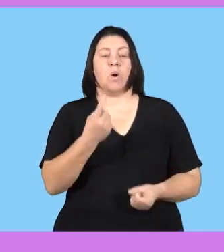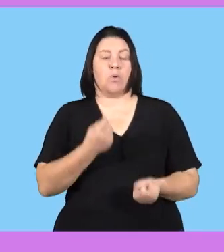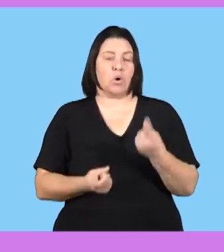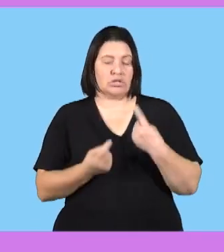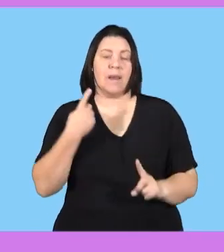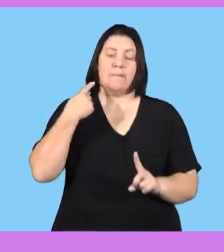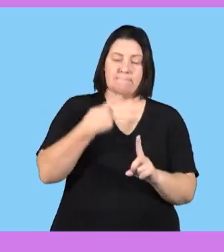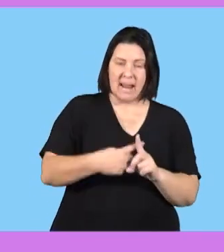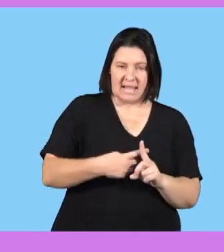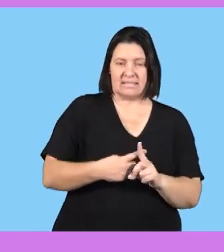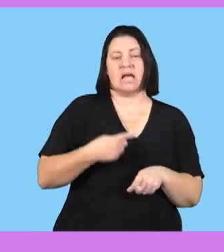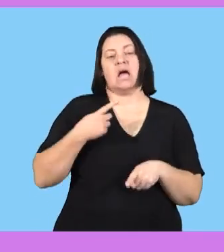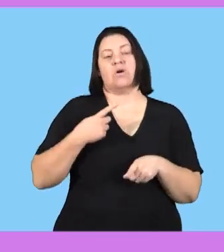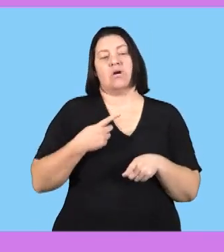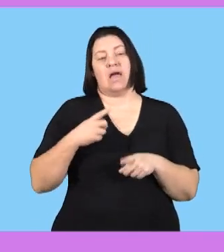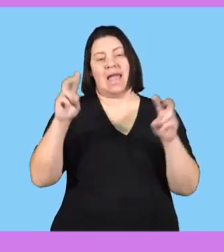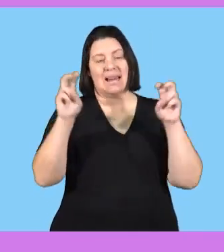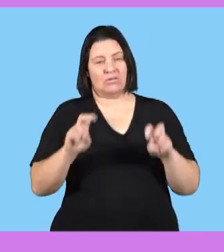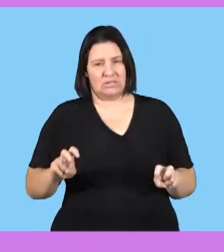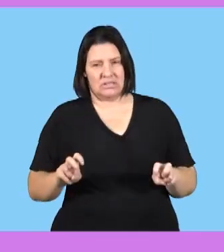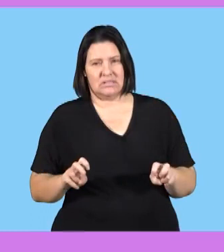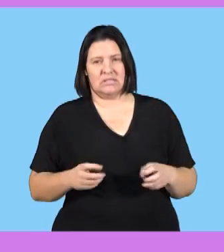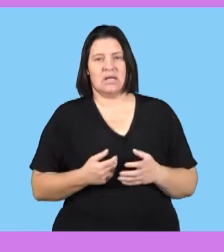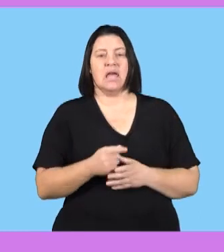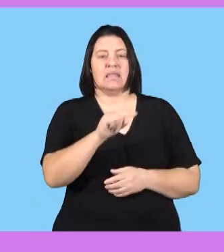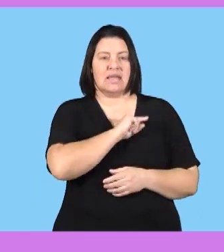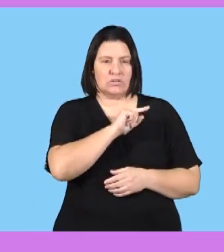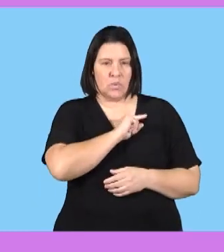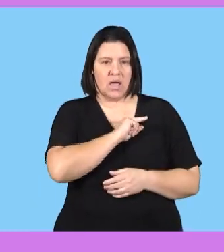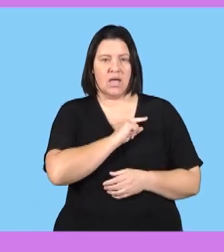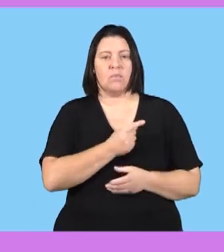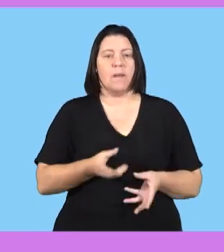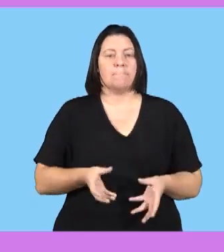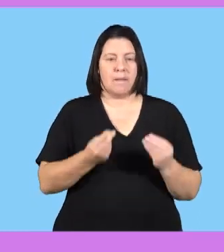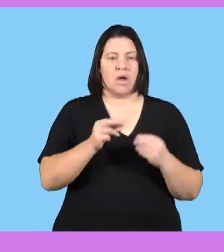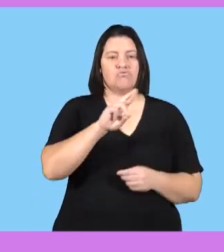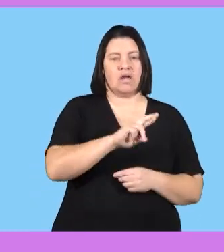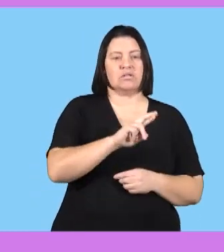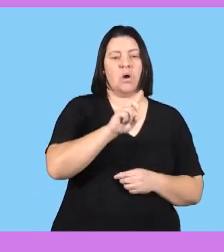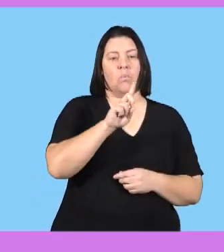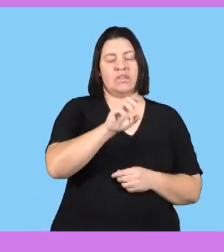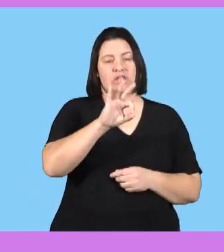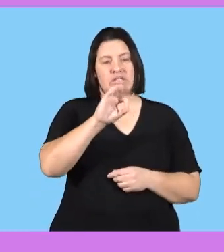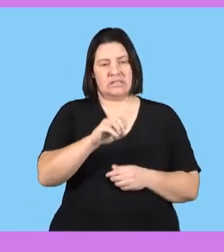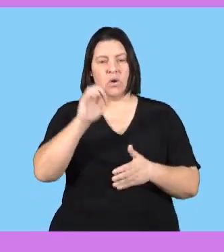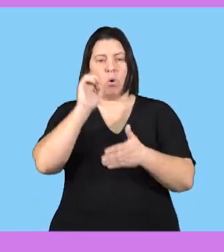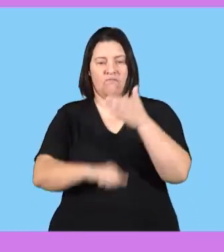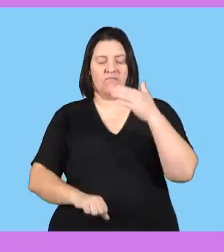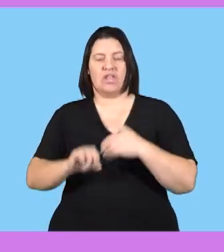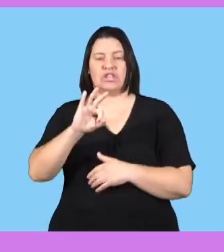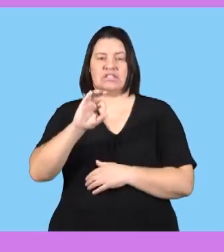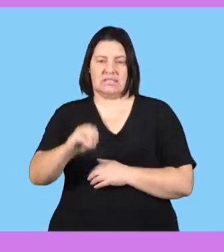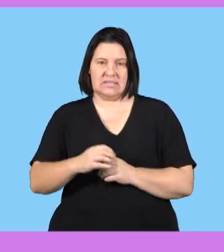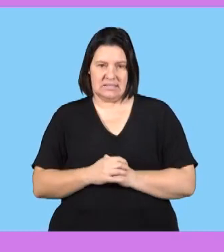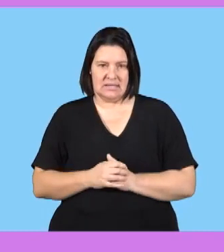for popcorns plus the cost for the electricity. That is why we take 130 and we subtract